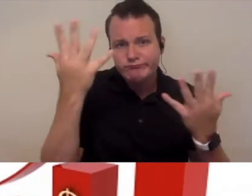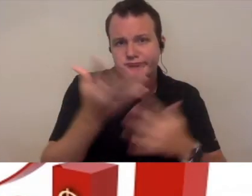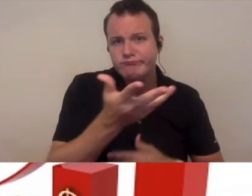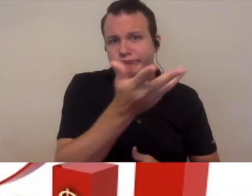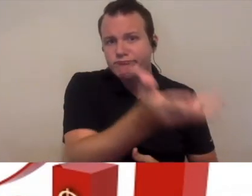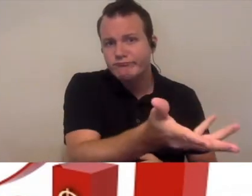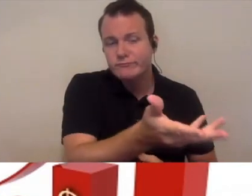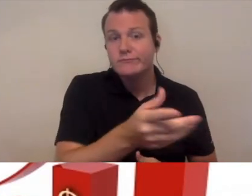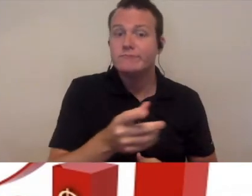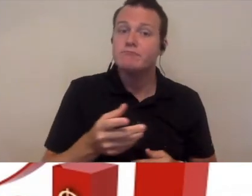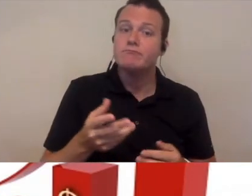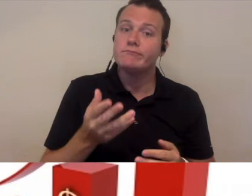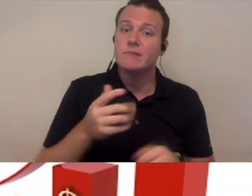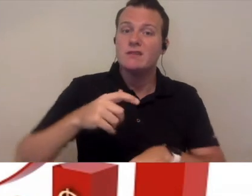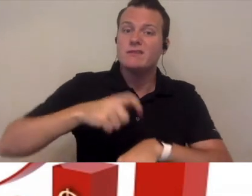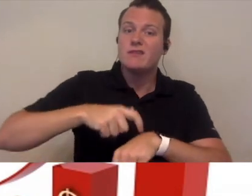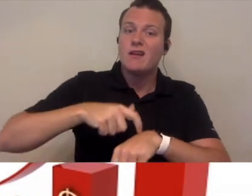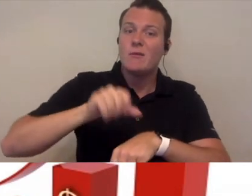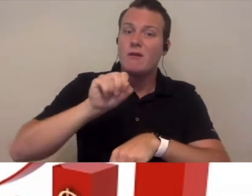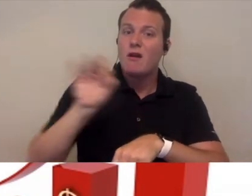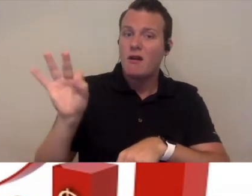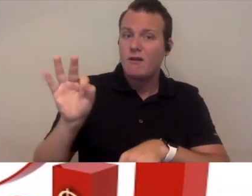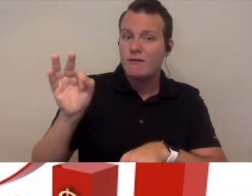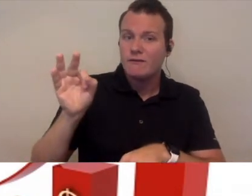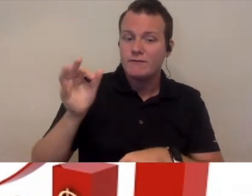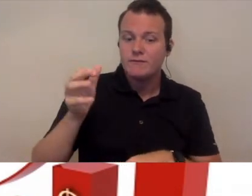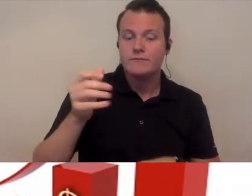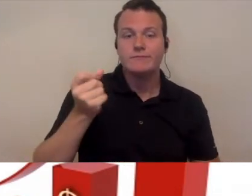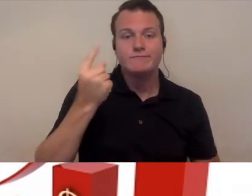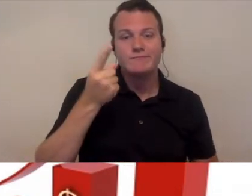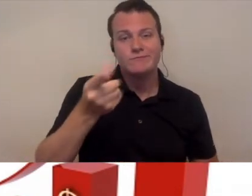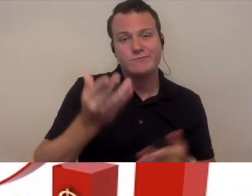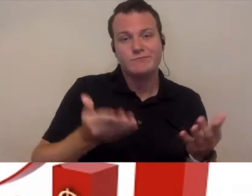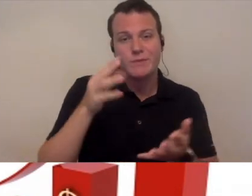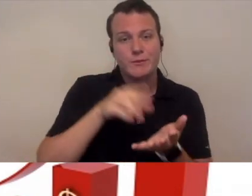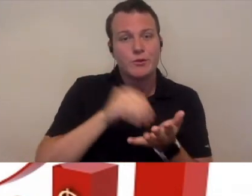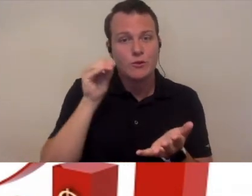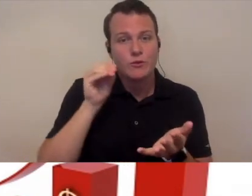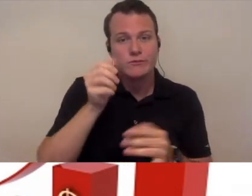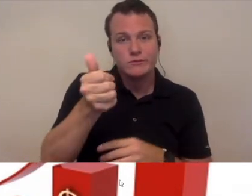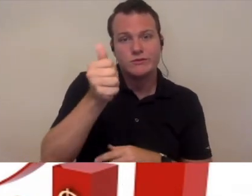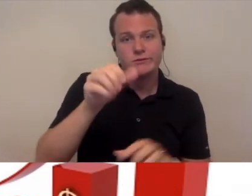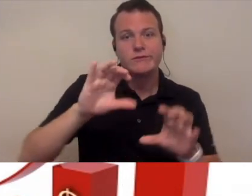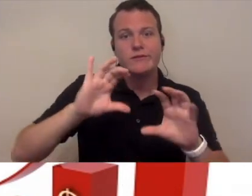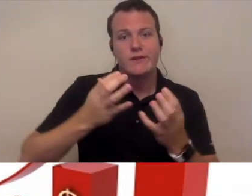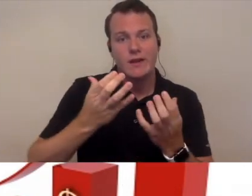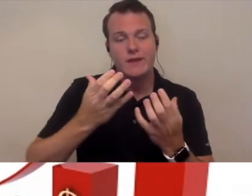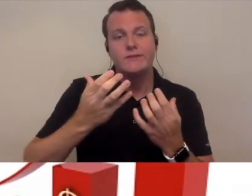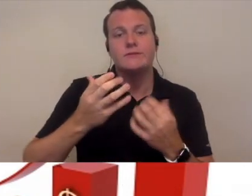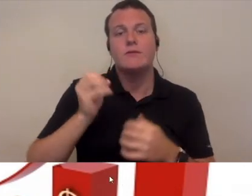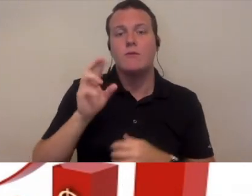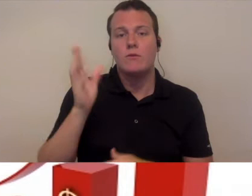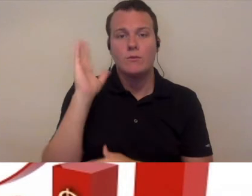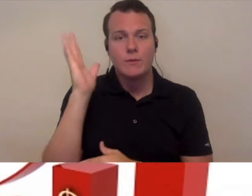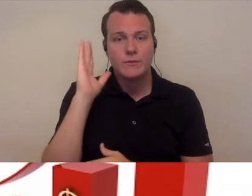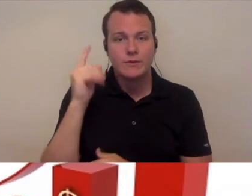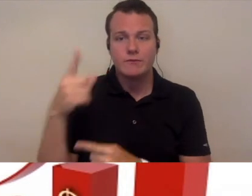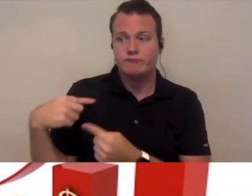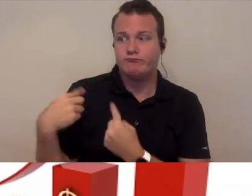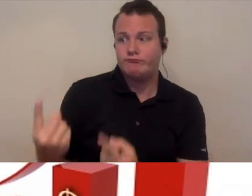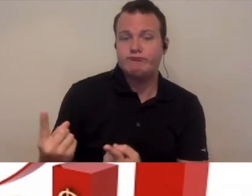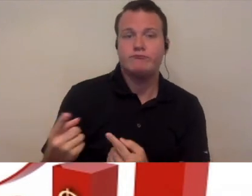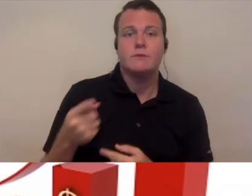Well, that is time off. One of the things that you've probably learned in some of the practice management classes or webinars that you're